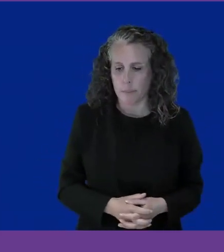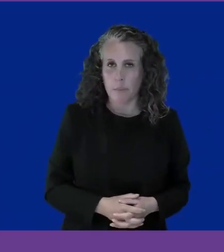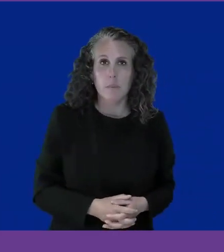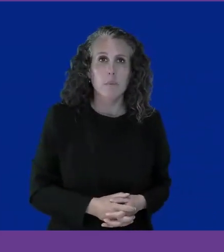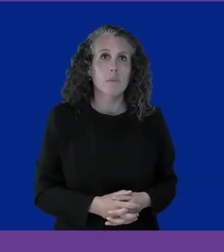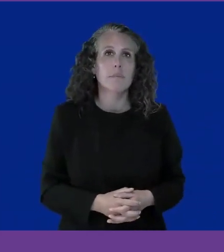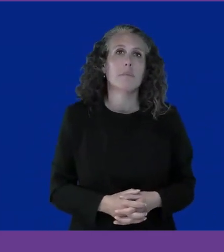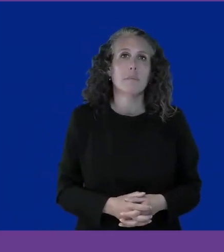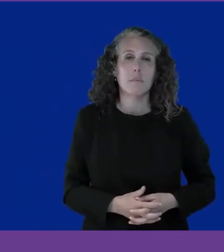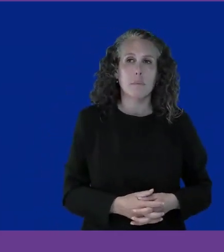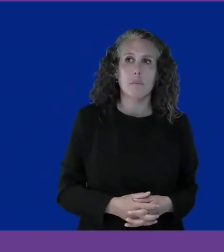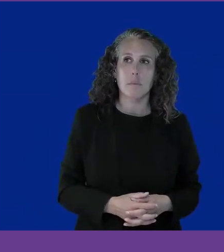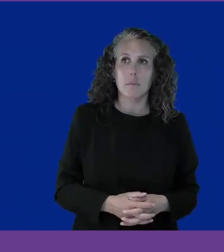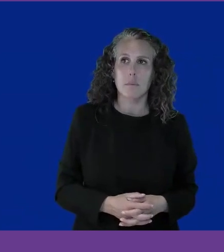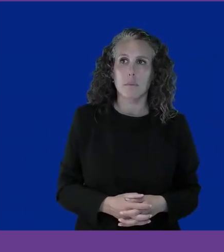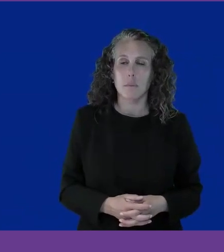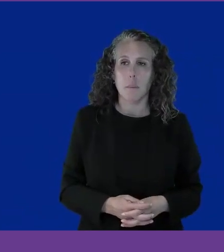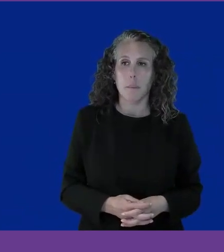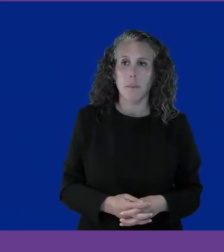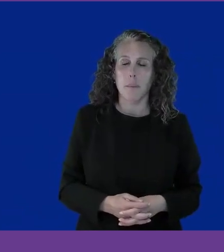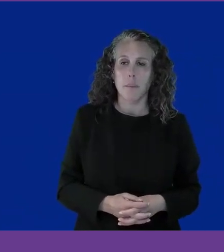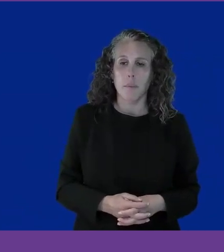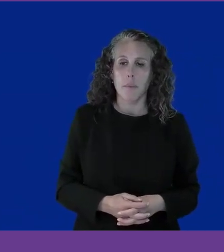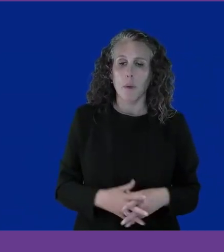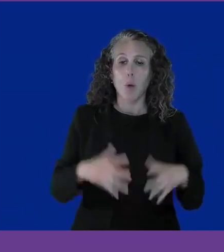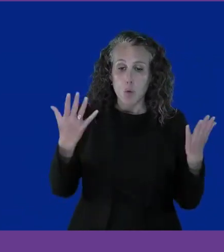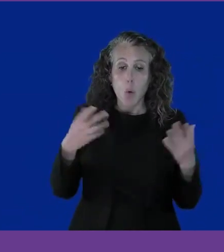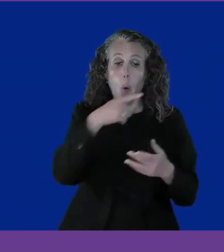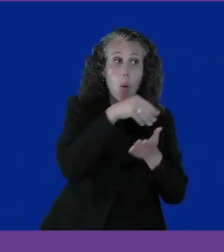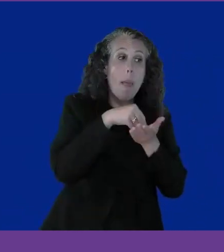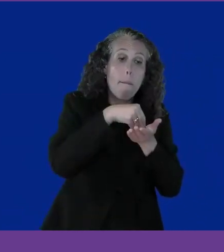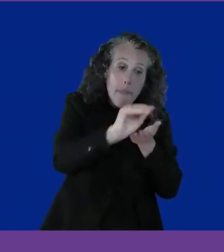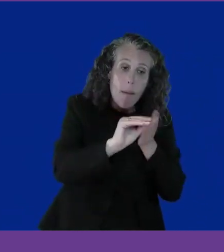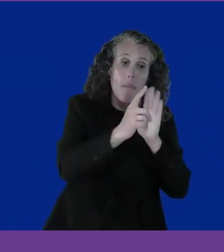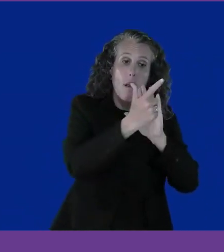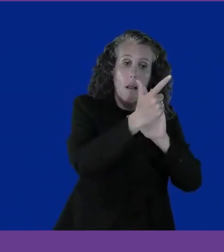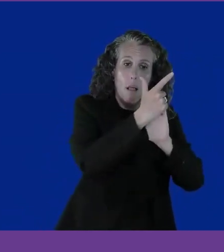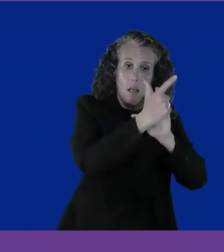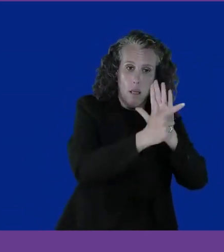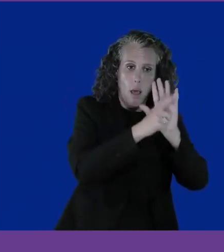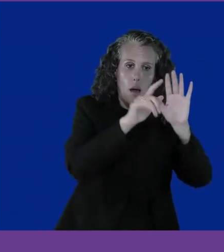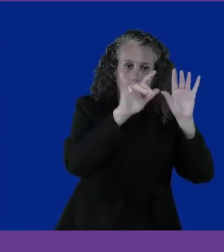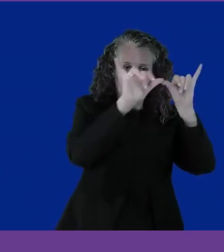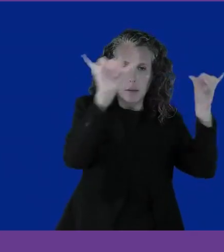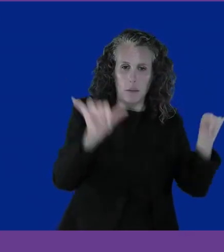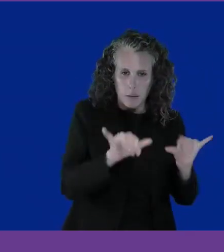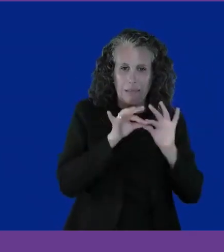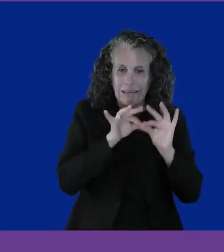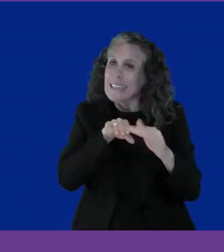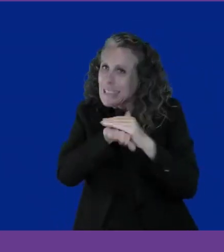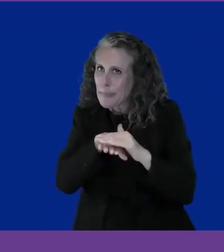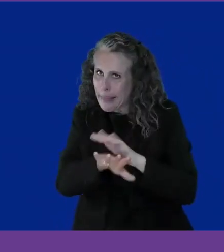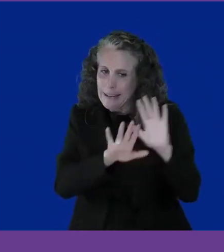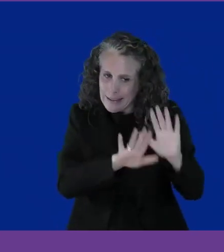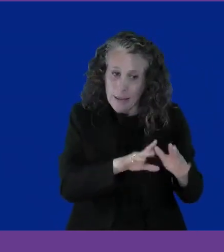or perhaps the insufficiencies of the payment legislation framework with regard to accessibility. The second moment,